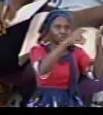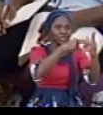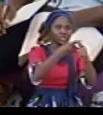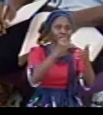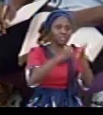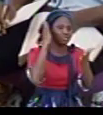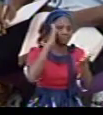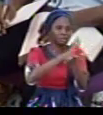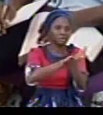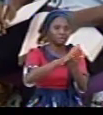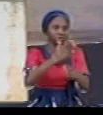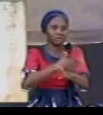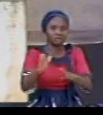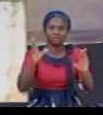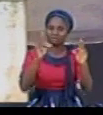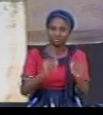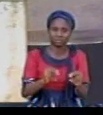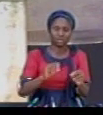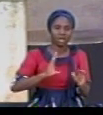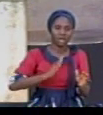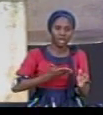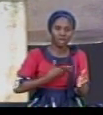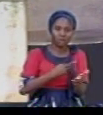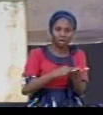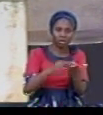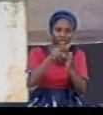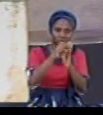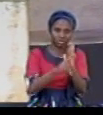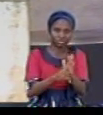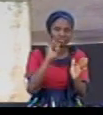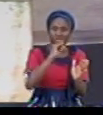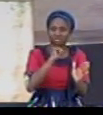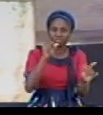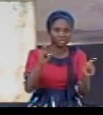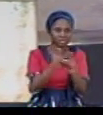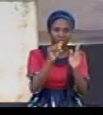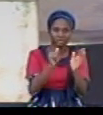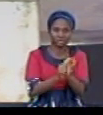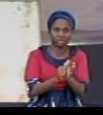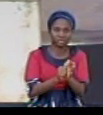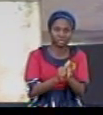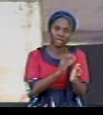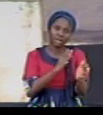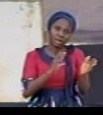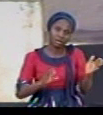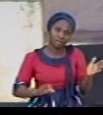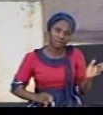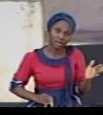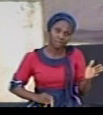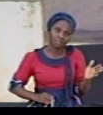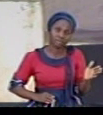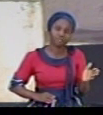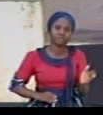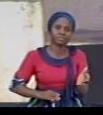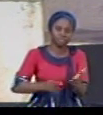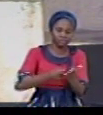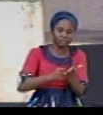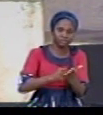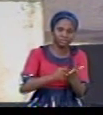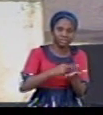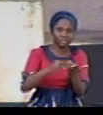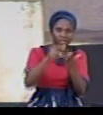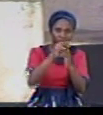washed away. Our righteousness is not like that. Christ's indelible righteousness